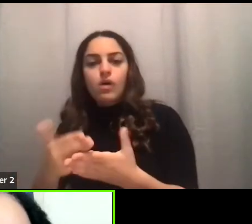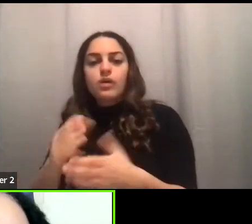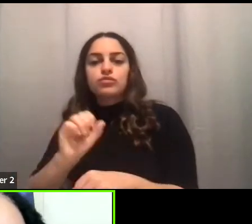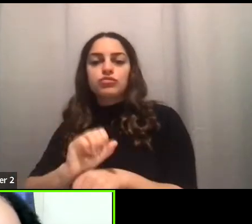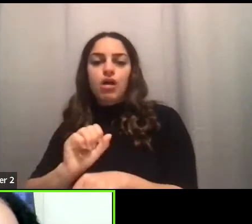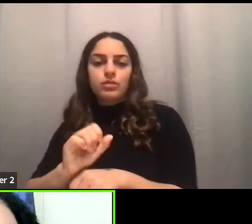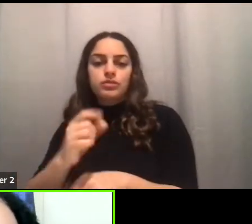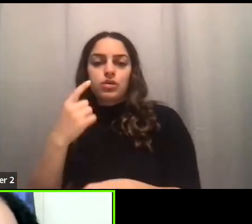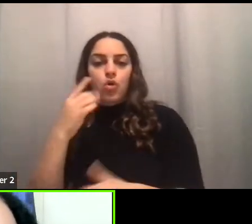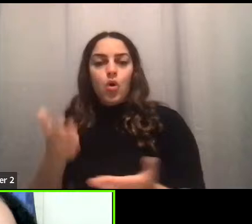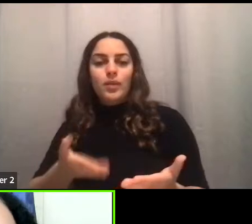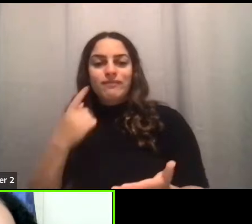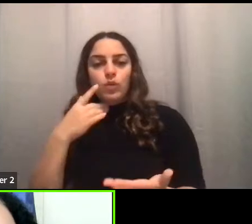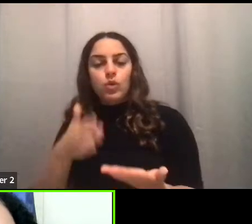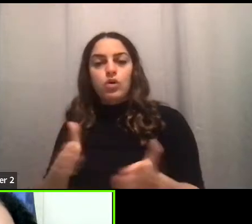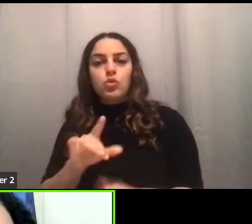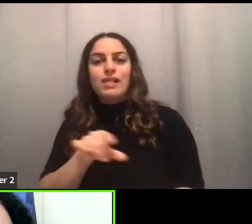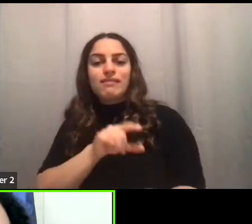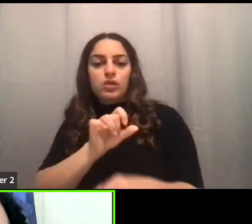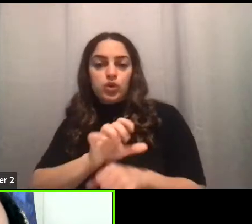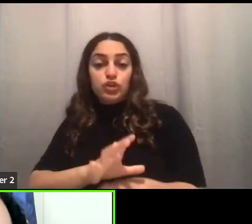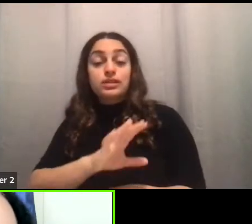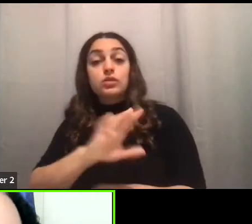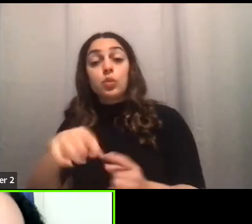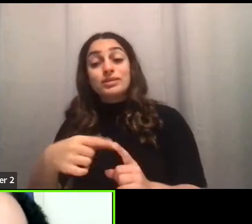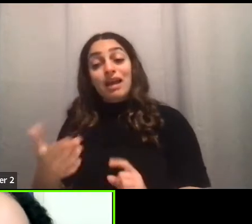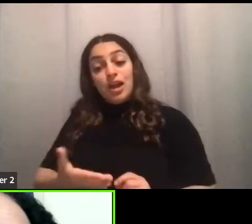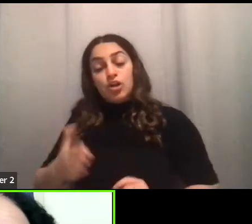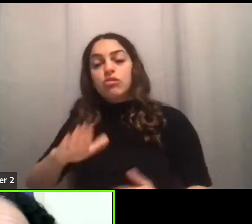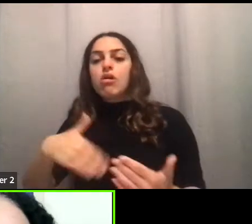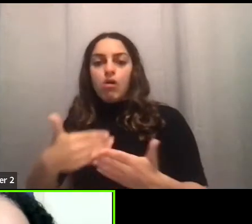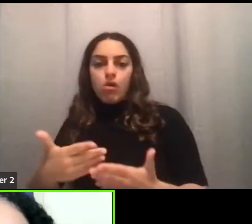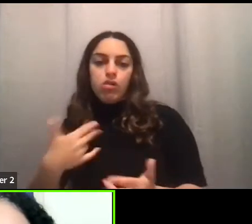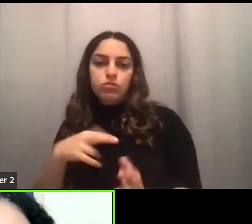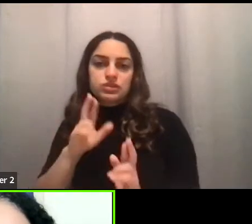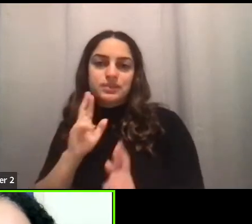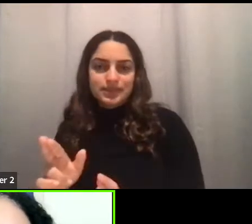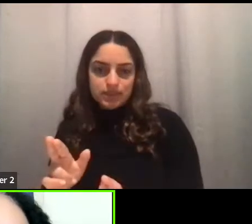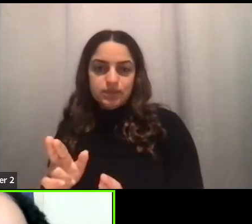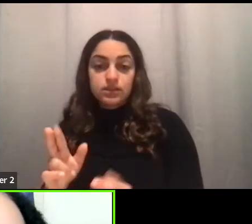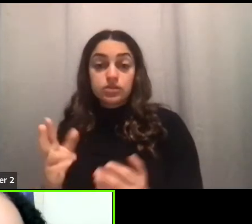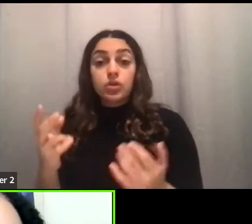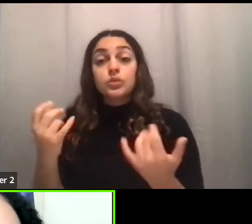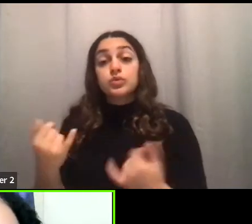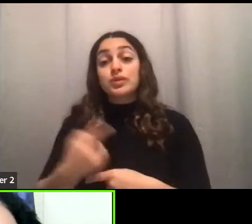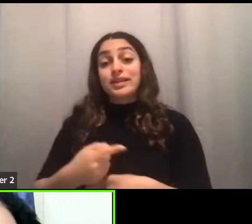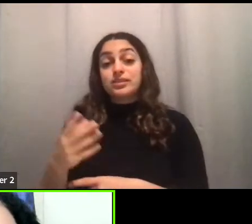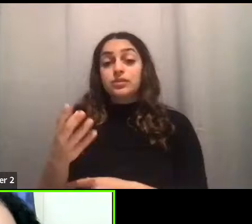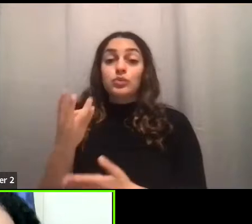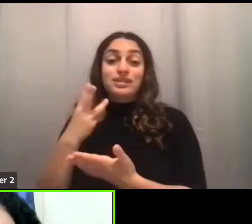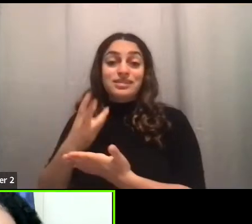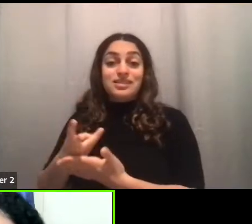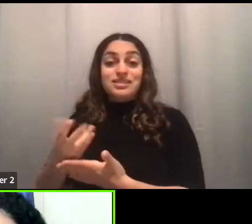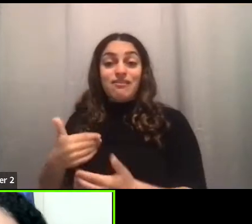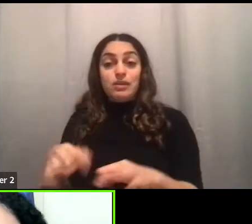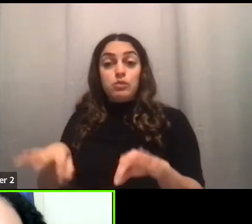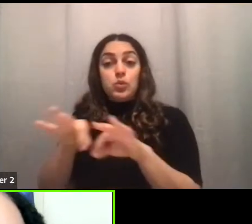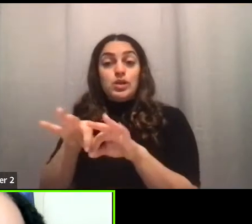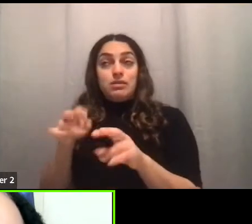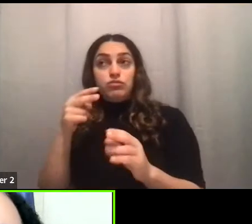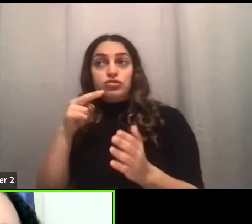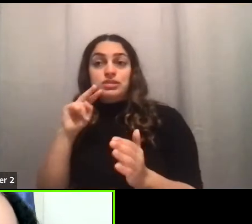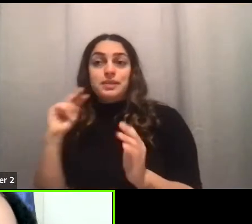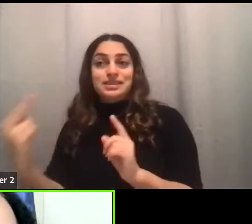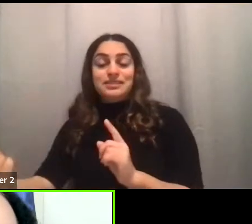respect once hired to that end today's witnesses bring important perspectives i look forward to their testimony